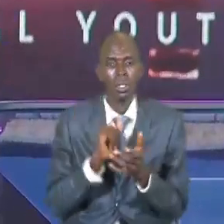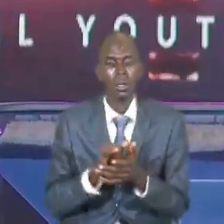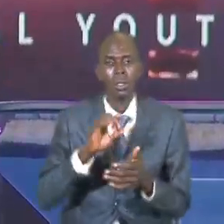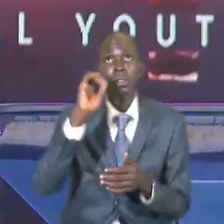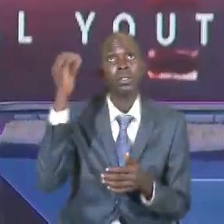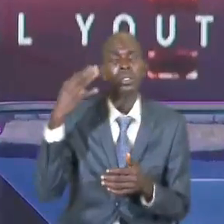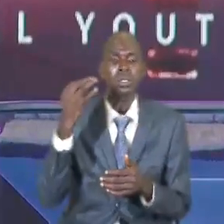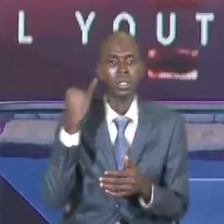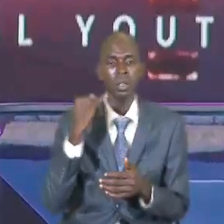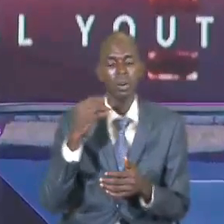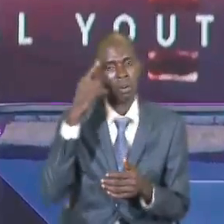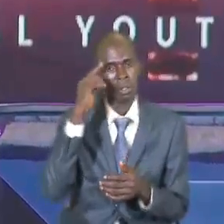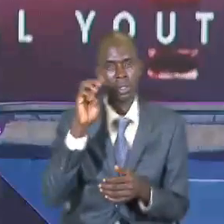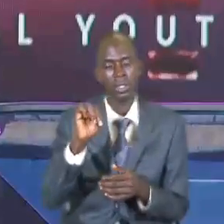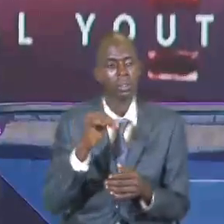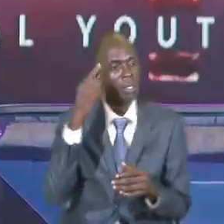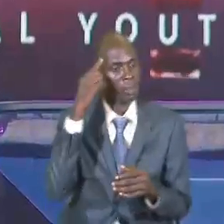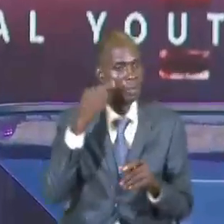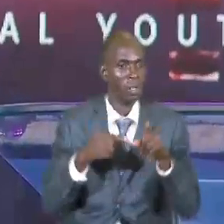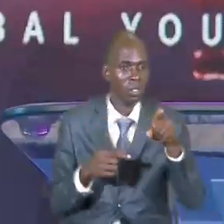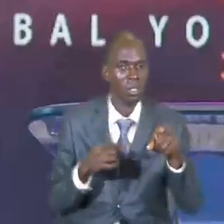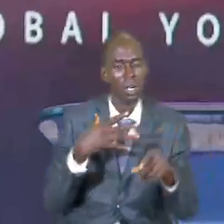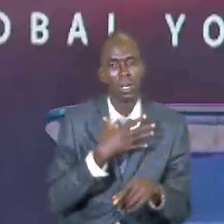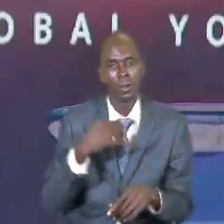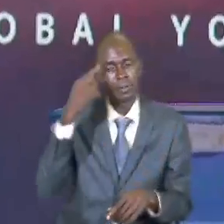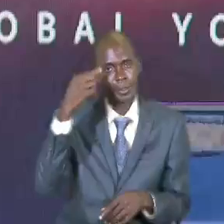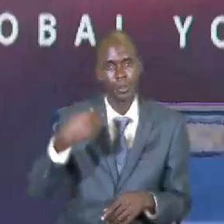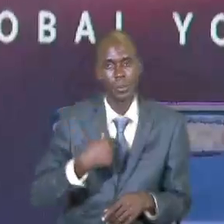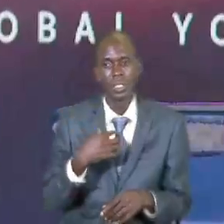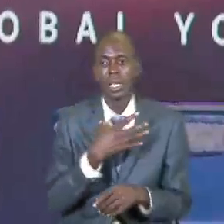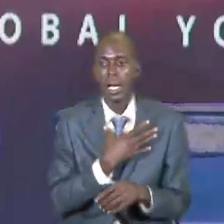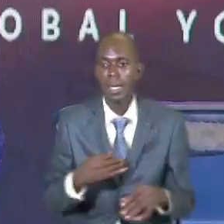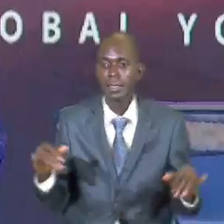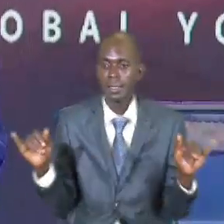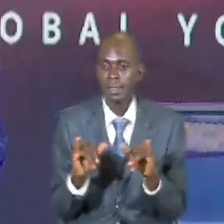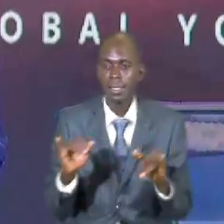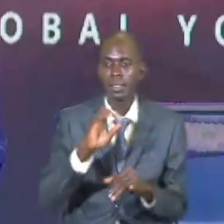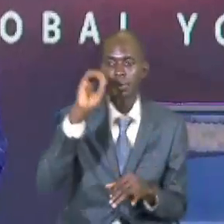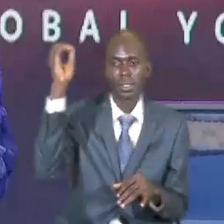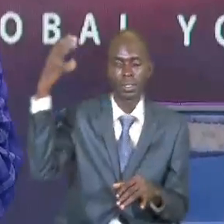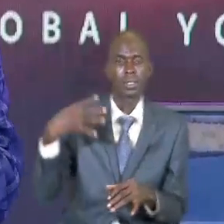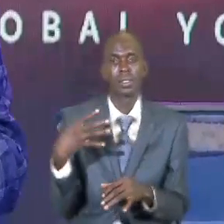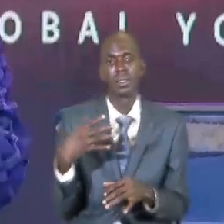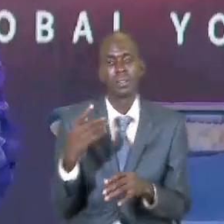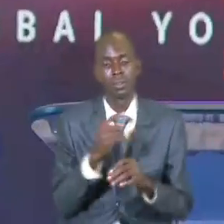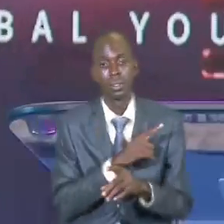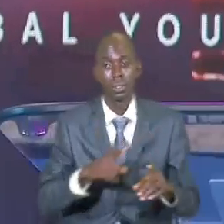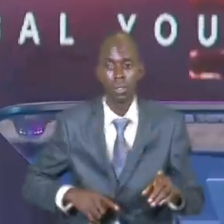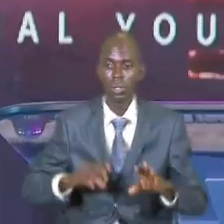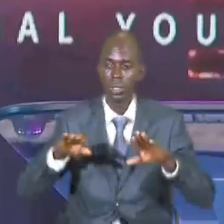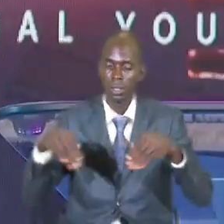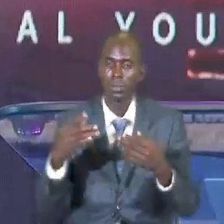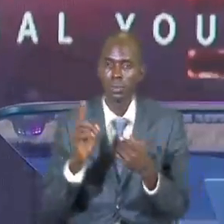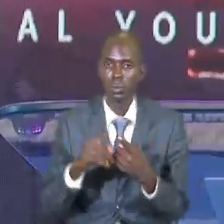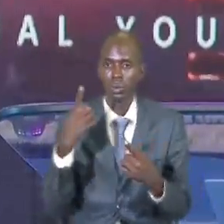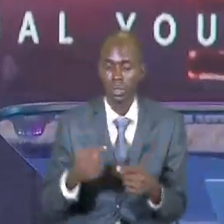and grace is for you. And the same grace the Lord gave Paul the apostle, he'll give you tonight.